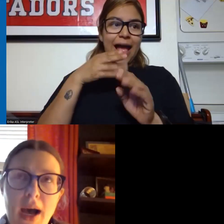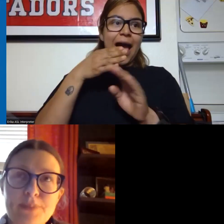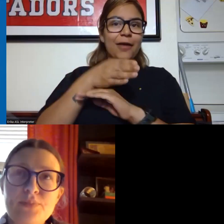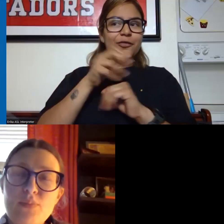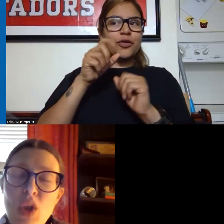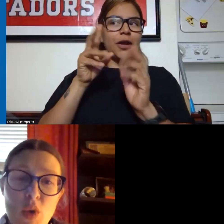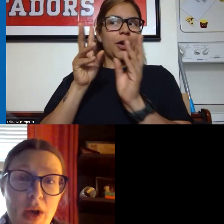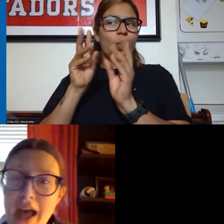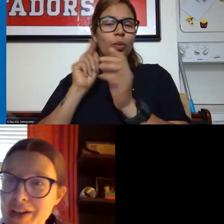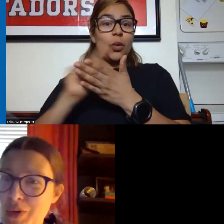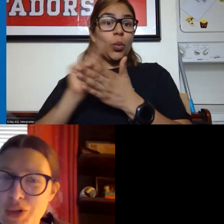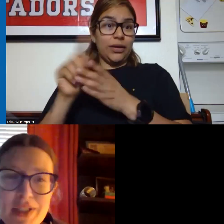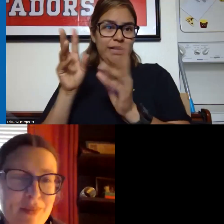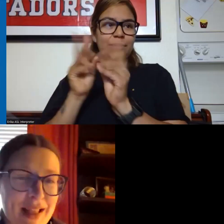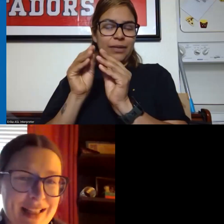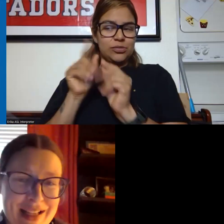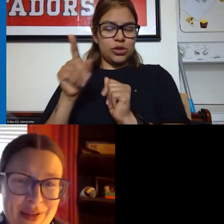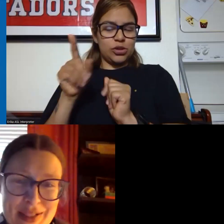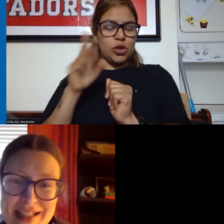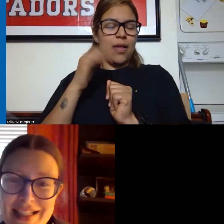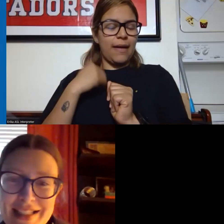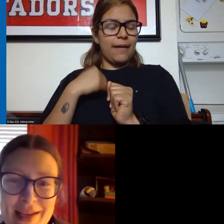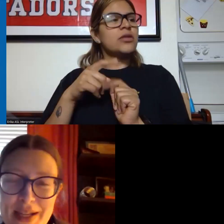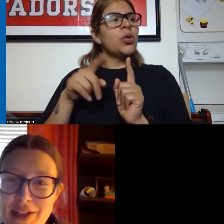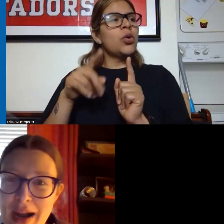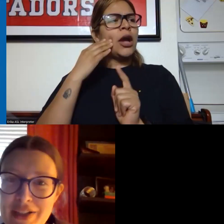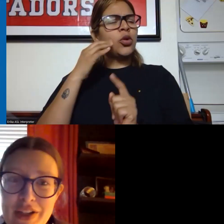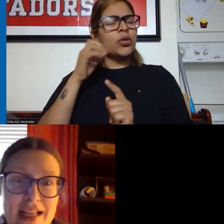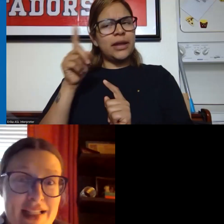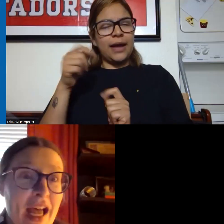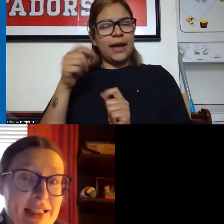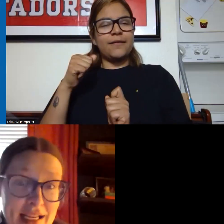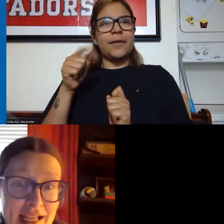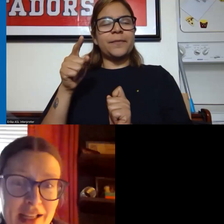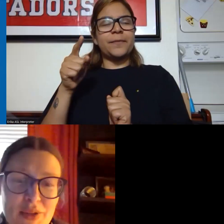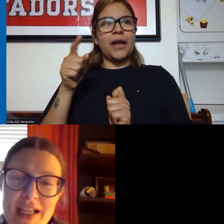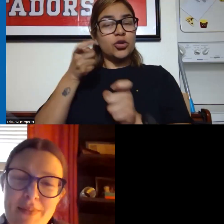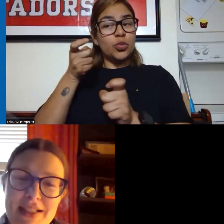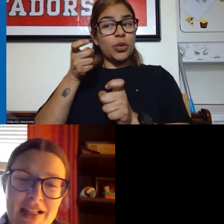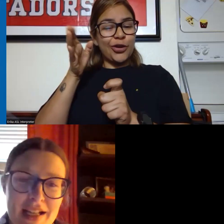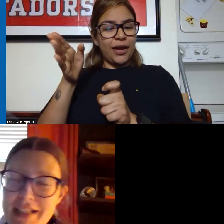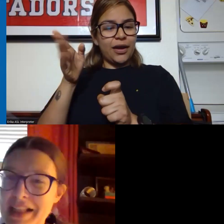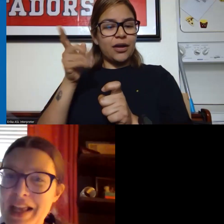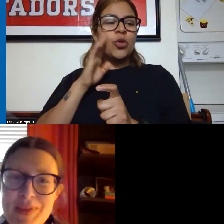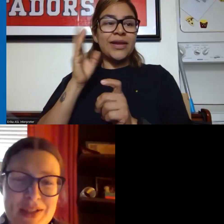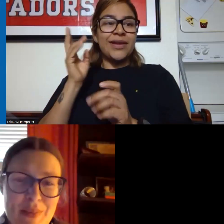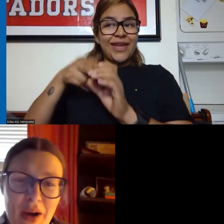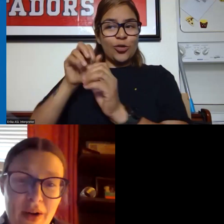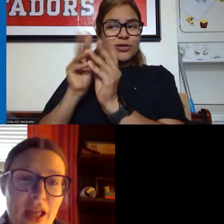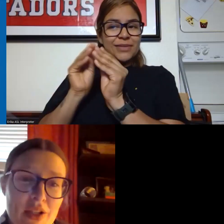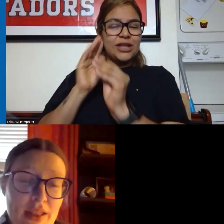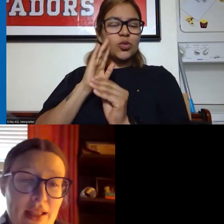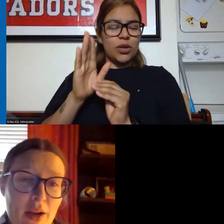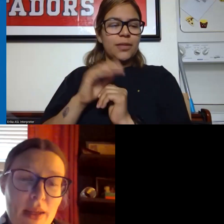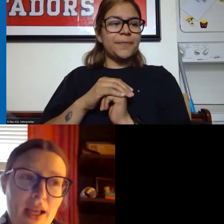right? So I know Joseph Billingsley, who is the Assistant Deputy Director, is attending those CMS on-sites. I think he has one